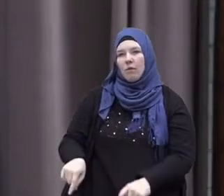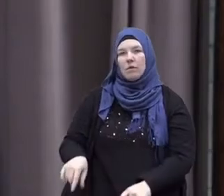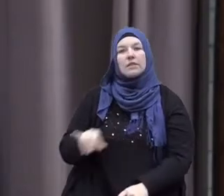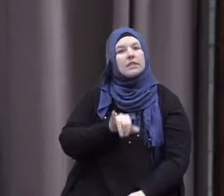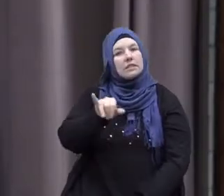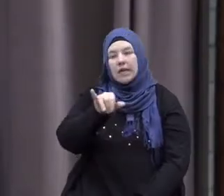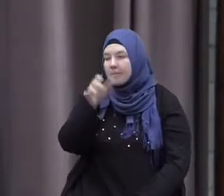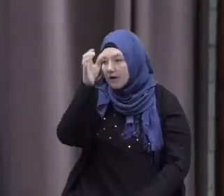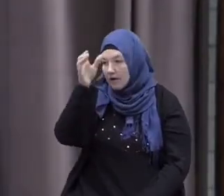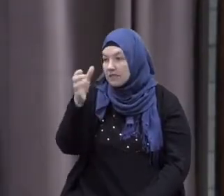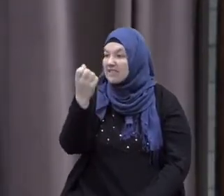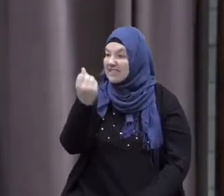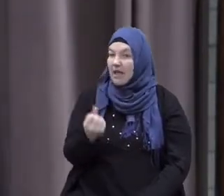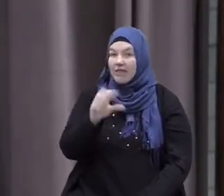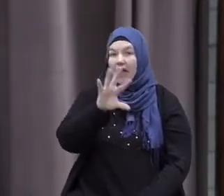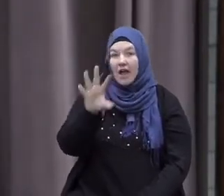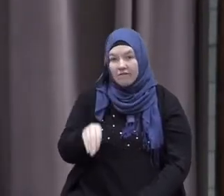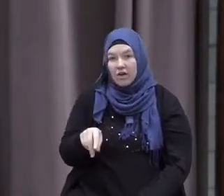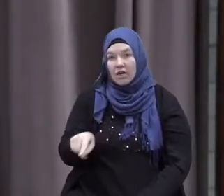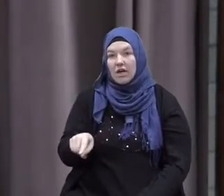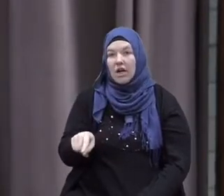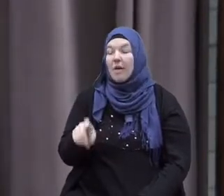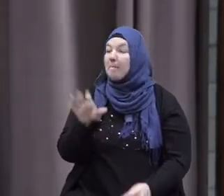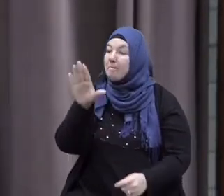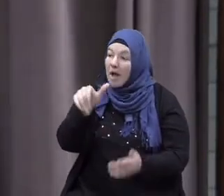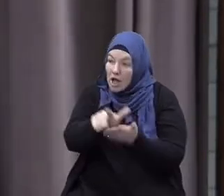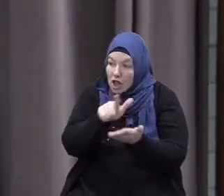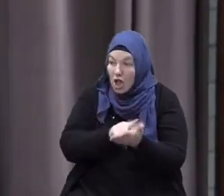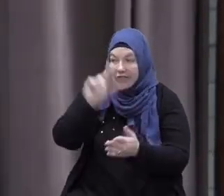society dictates separation by law.